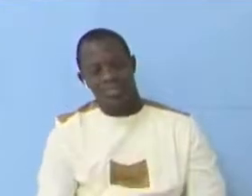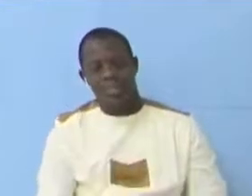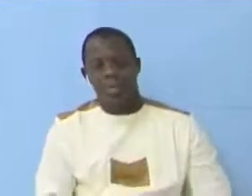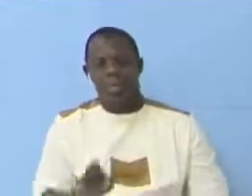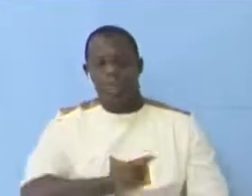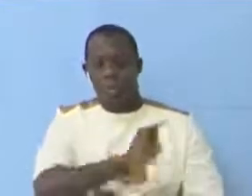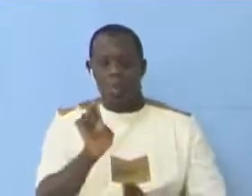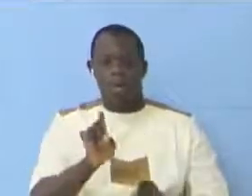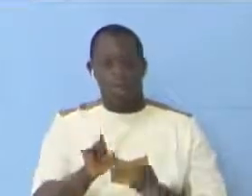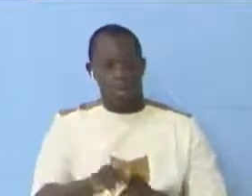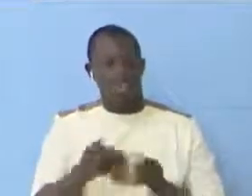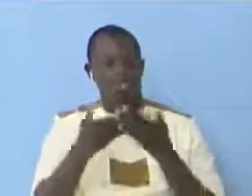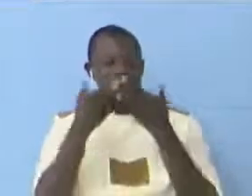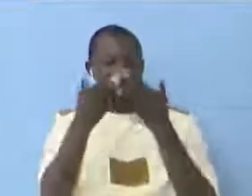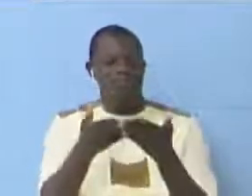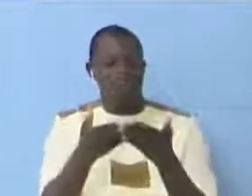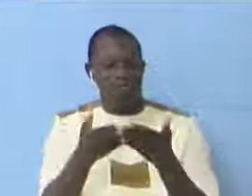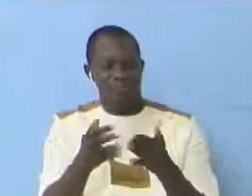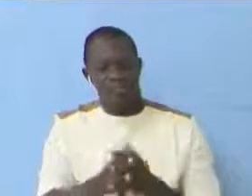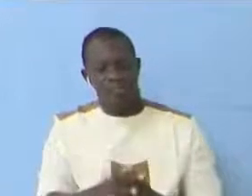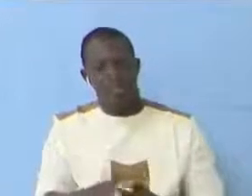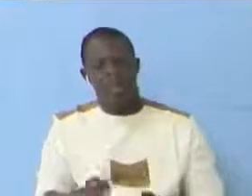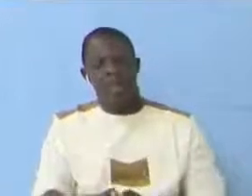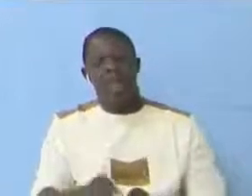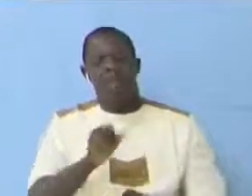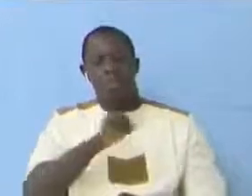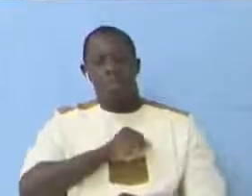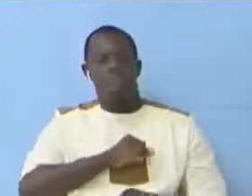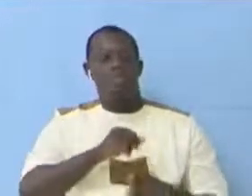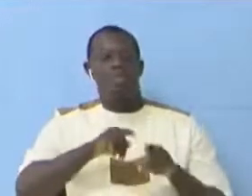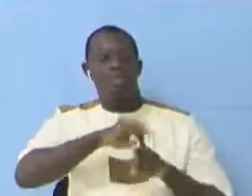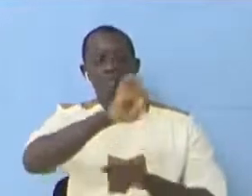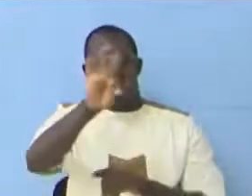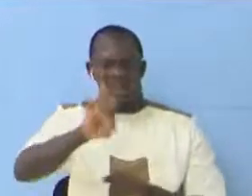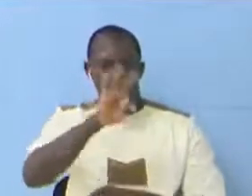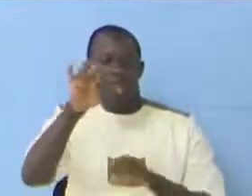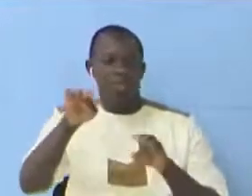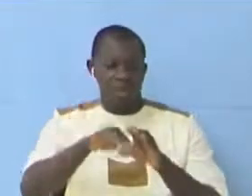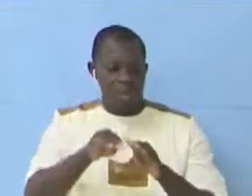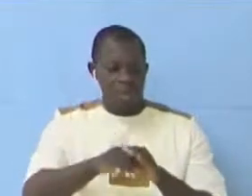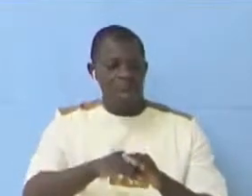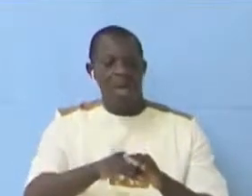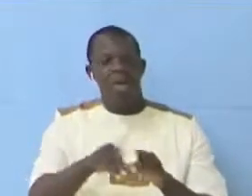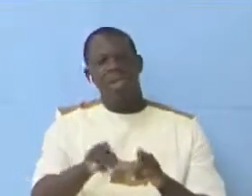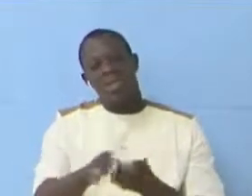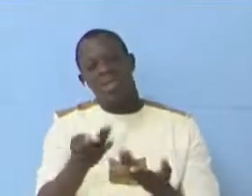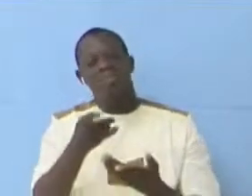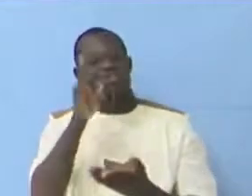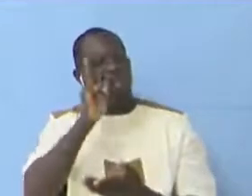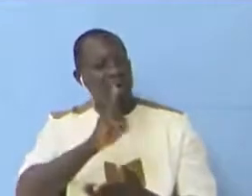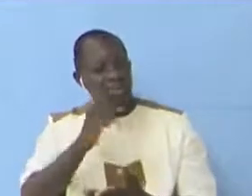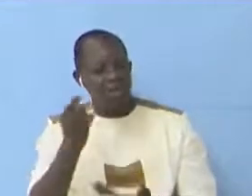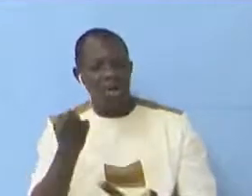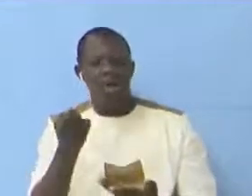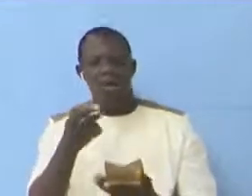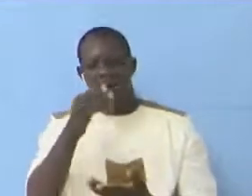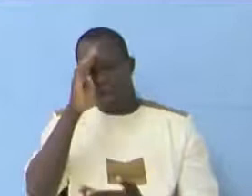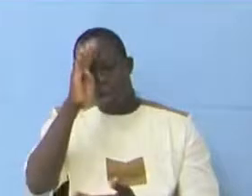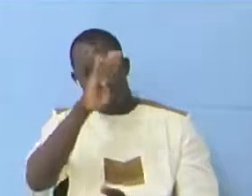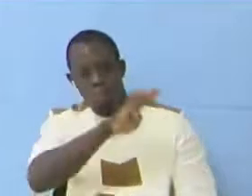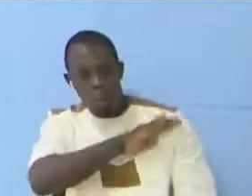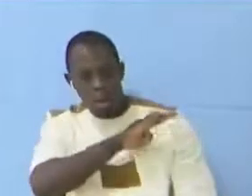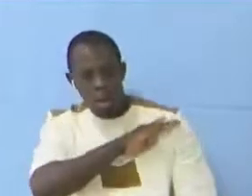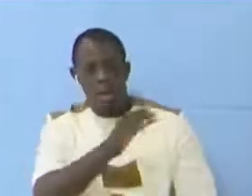We submit their relatives, their parents, their